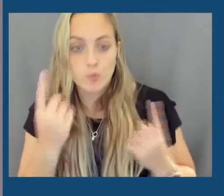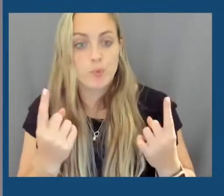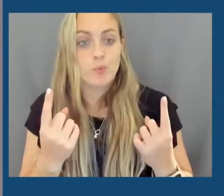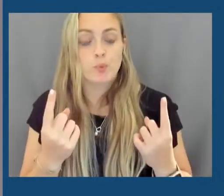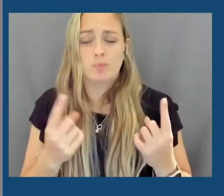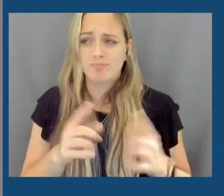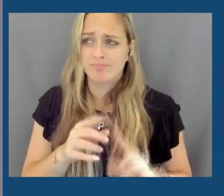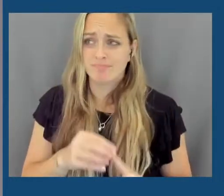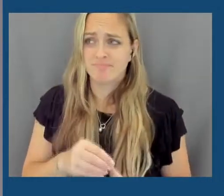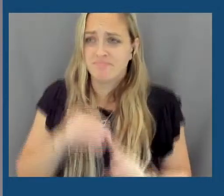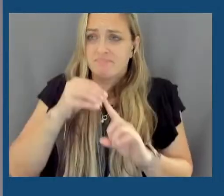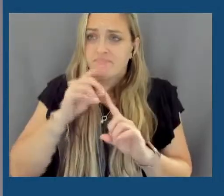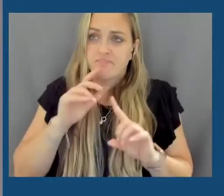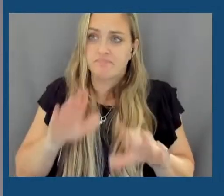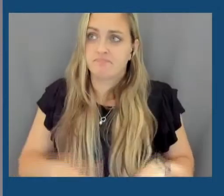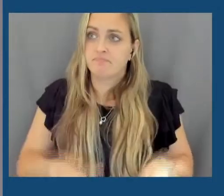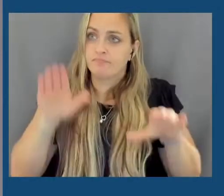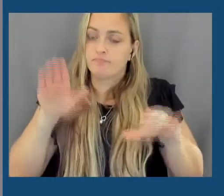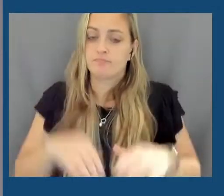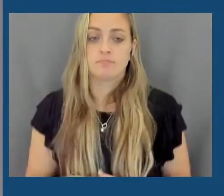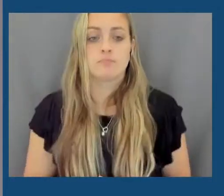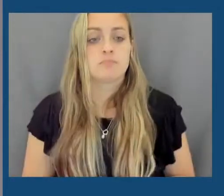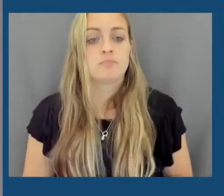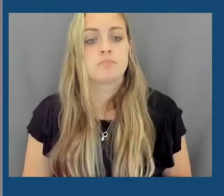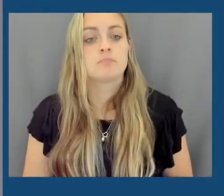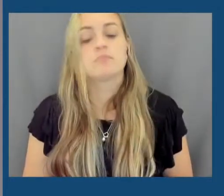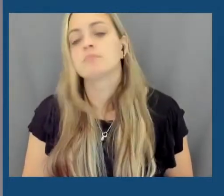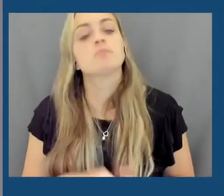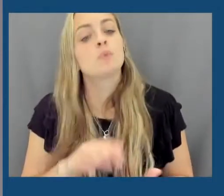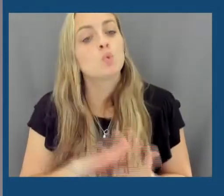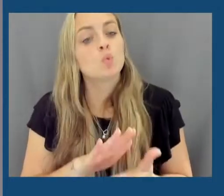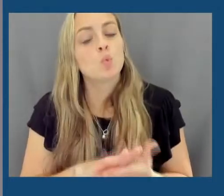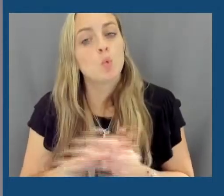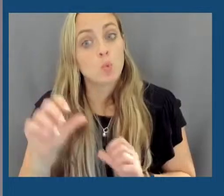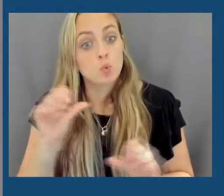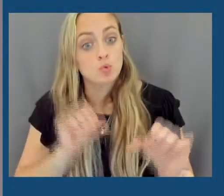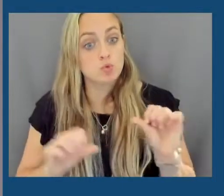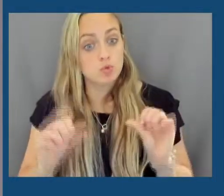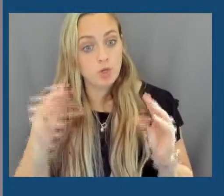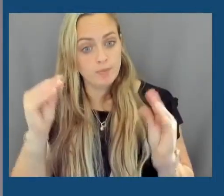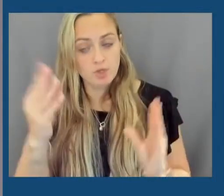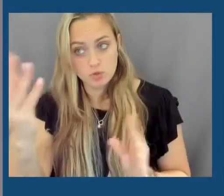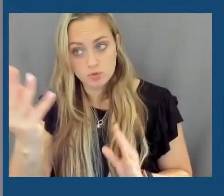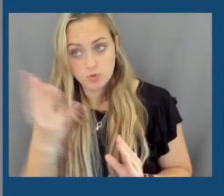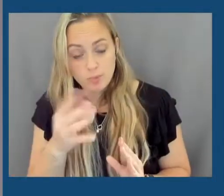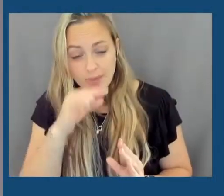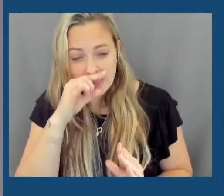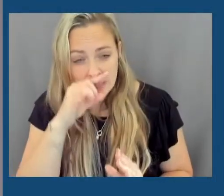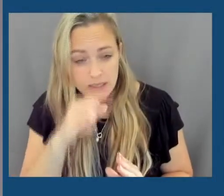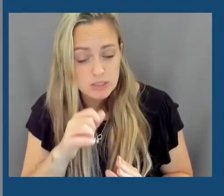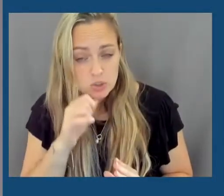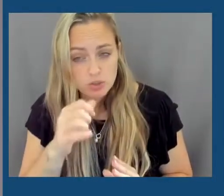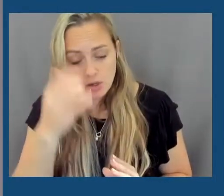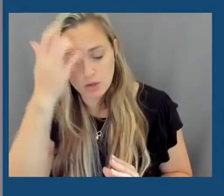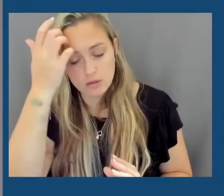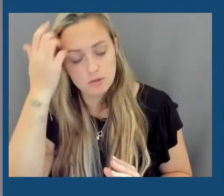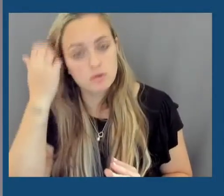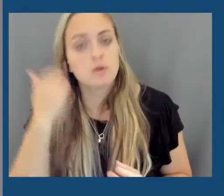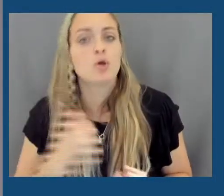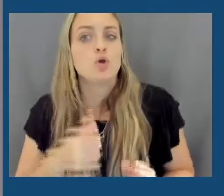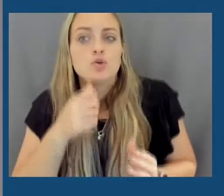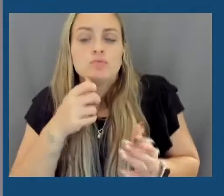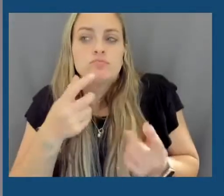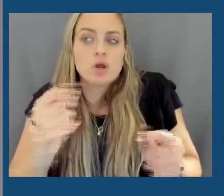special. And in school, one drama teacher told me, the kids aren't even trying to try out for